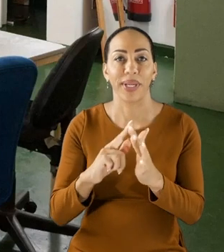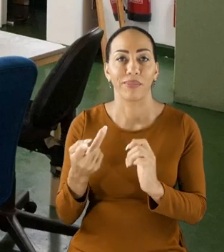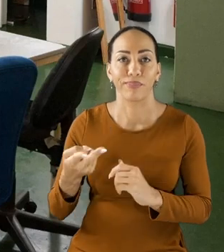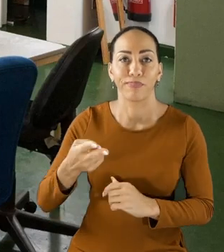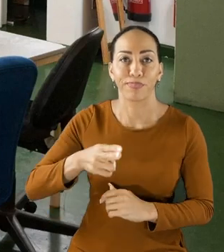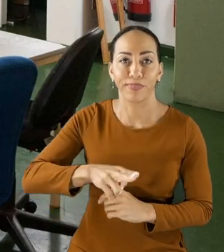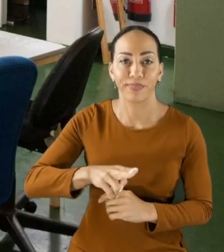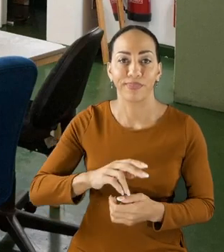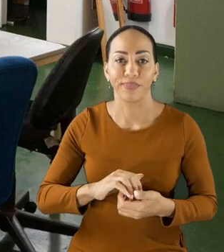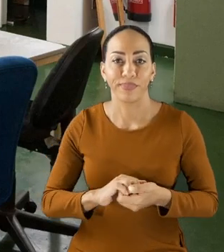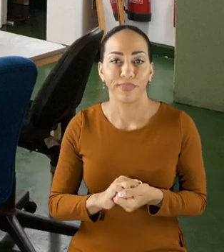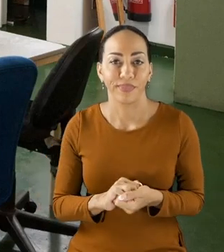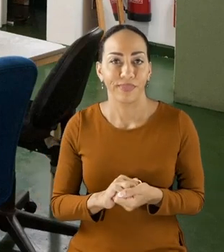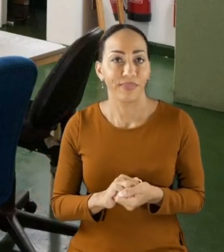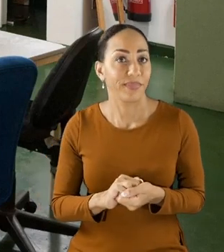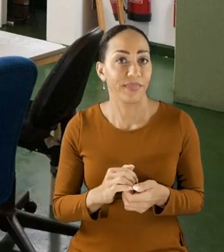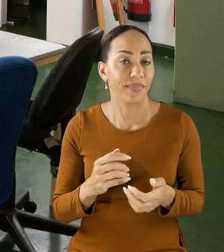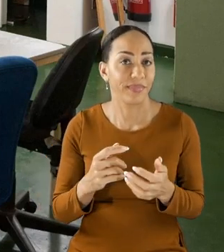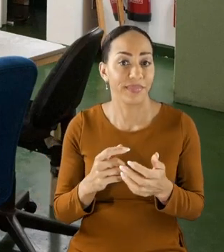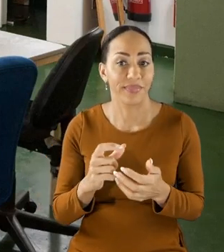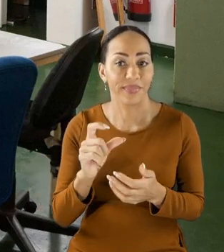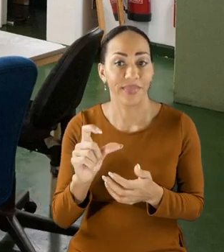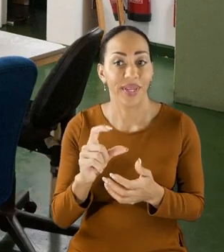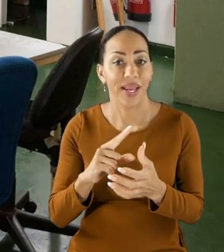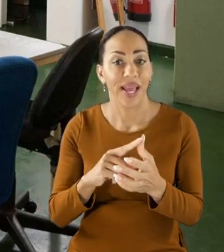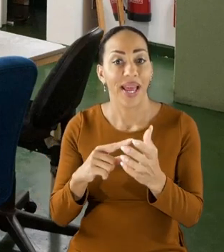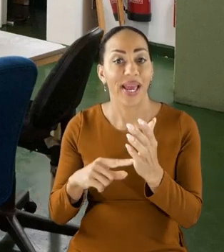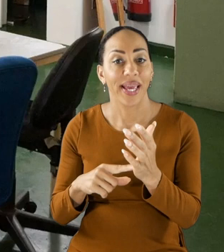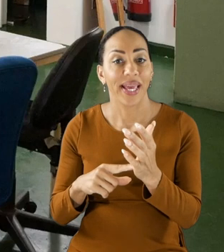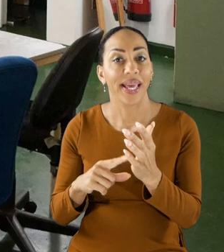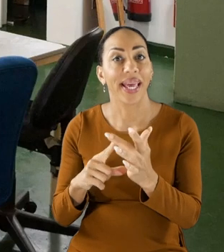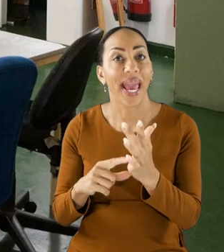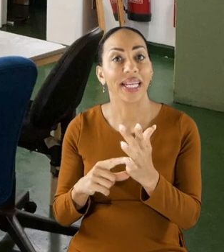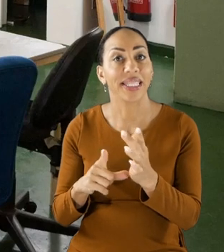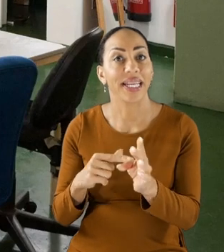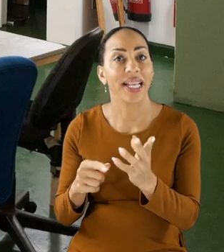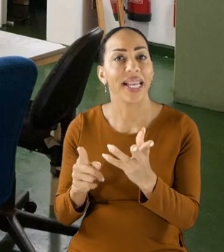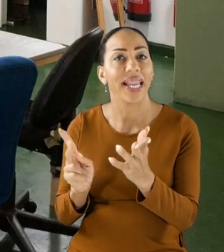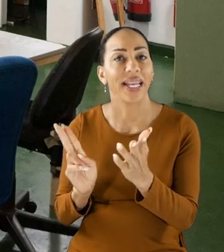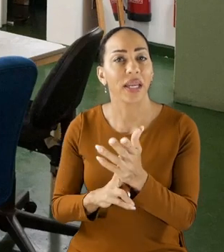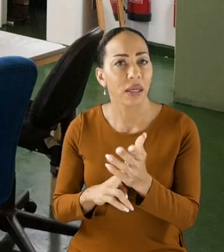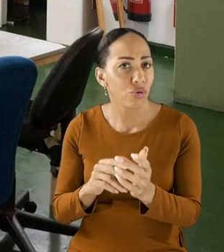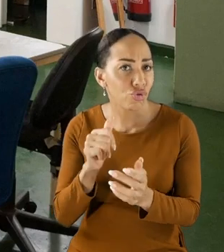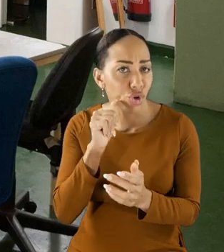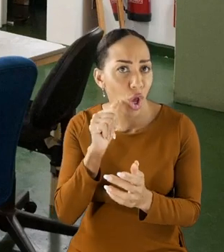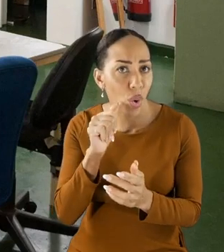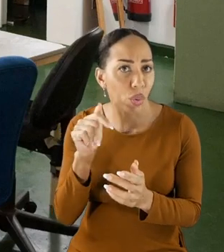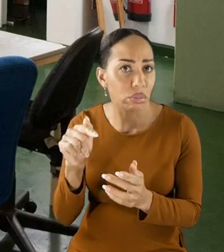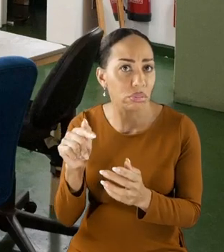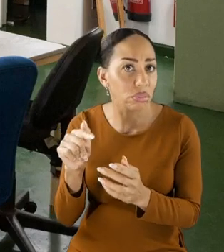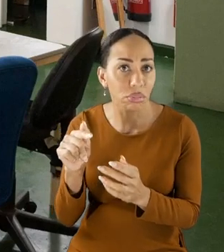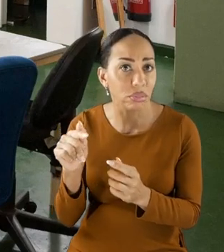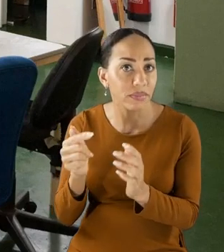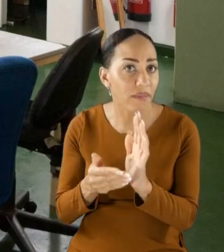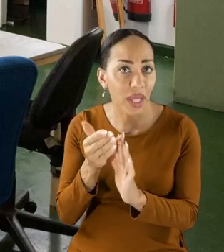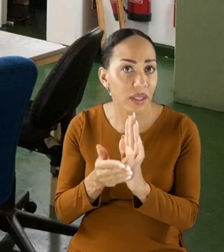return. Do you have an update from Jamie, Caitlin? Do you know if is he running to? I know he's got some.